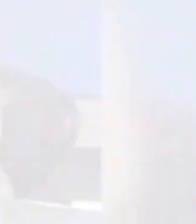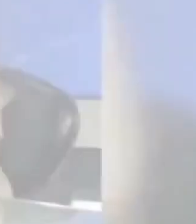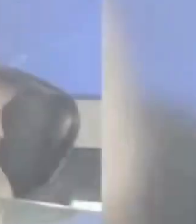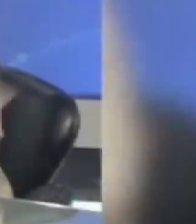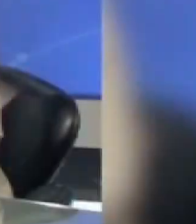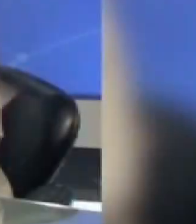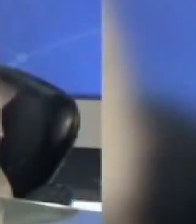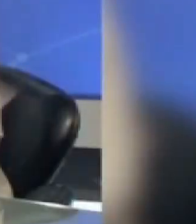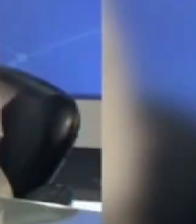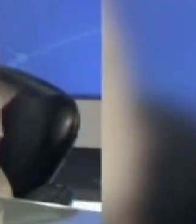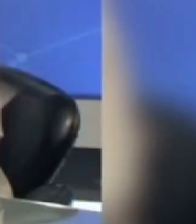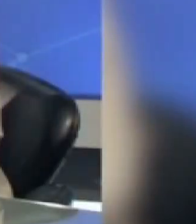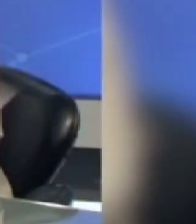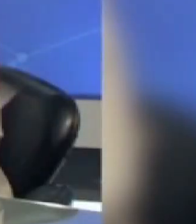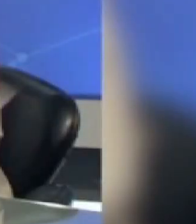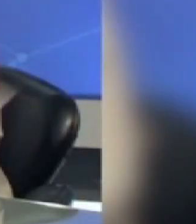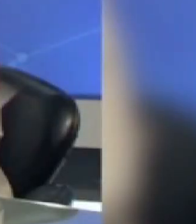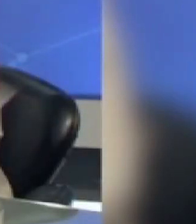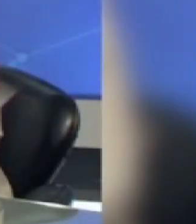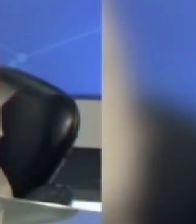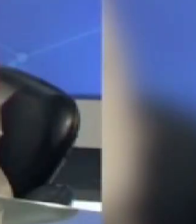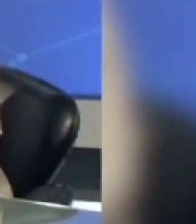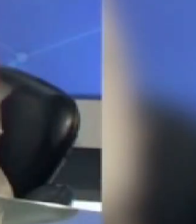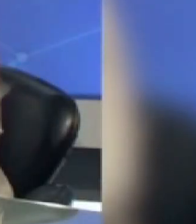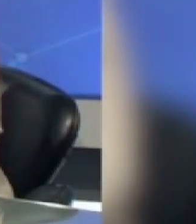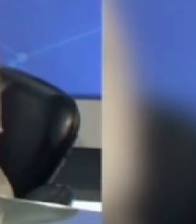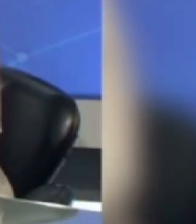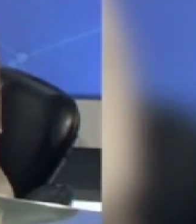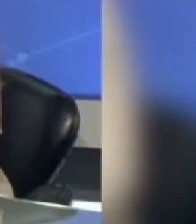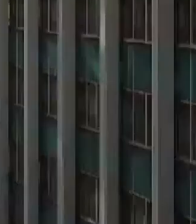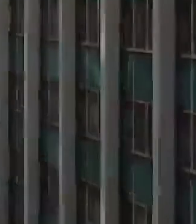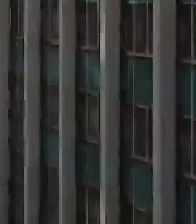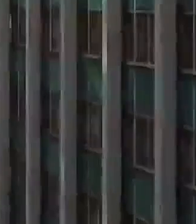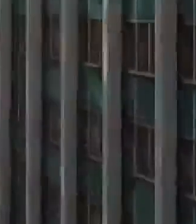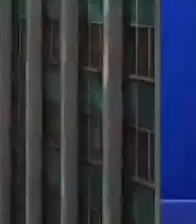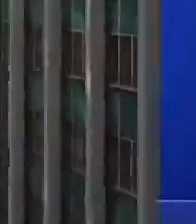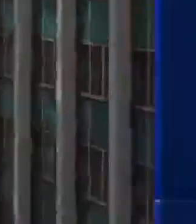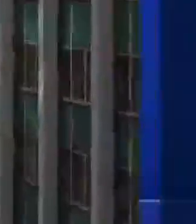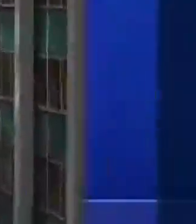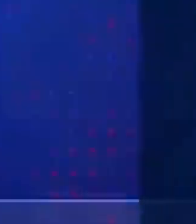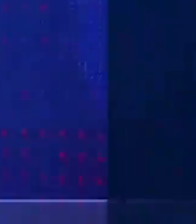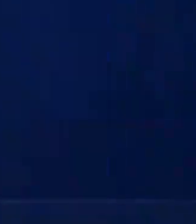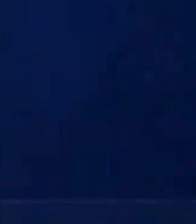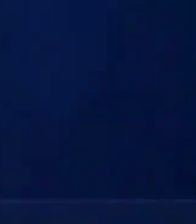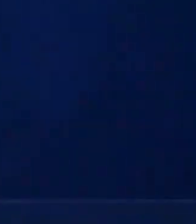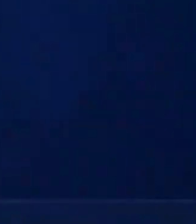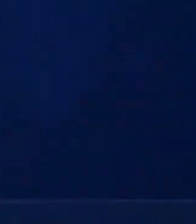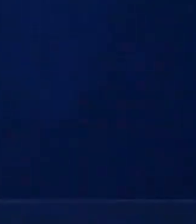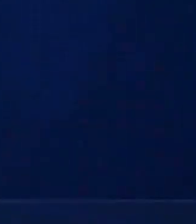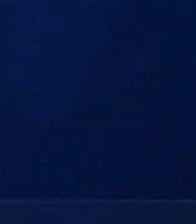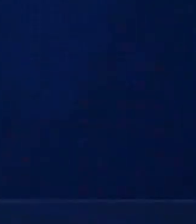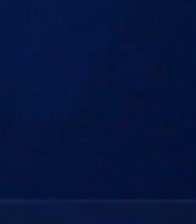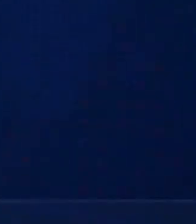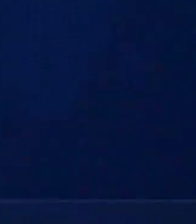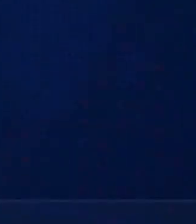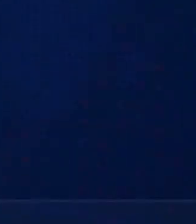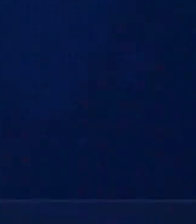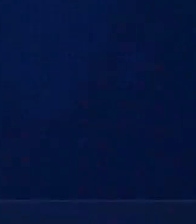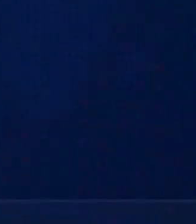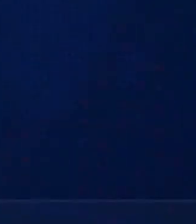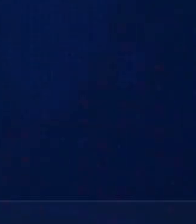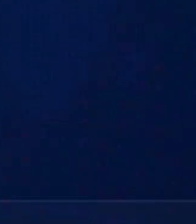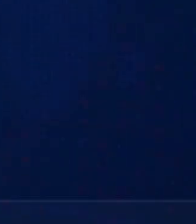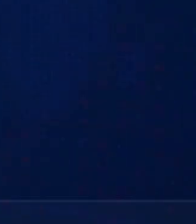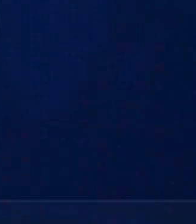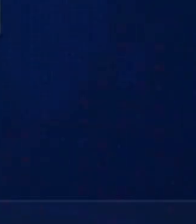Each stage of load shedding is believed to cost the economy billions of rands a day. Catch SA Today weekdays